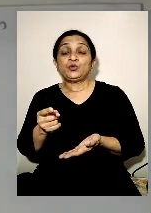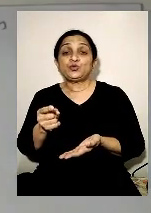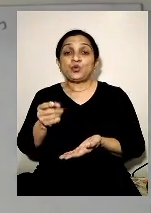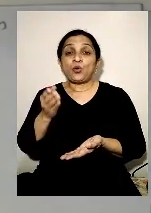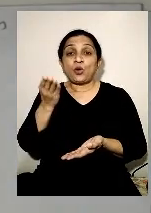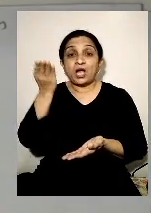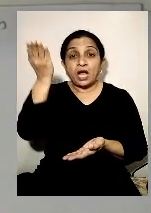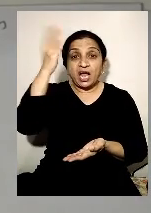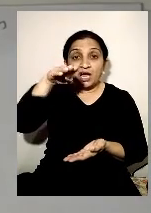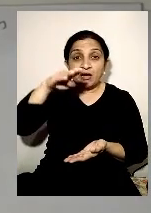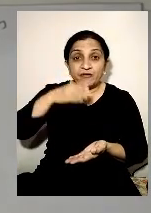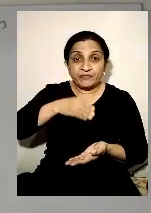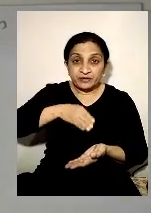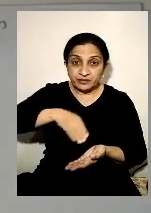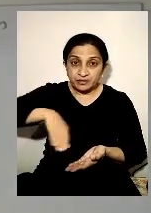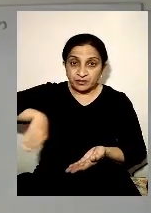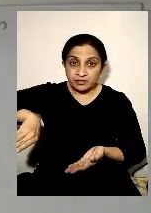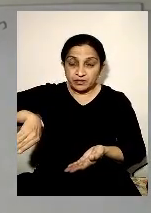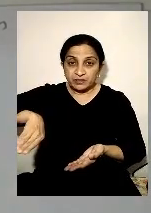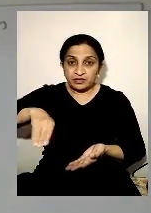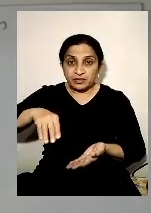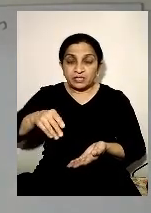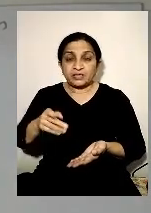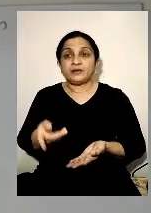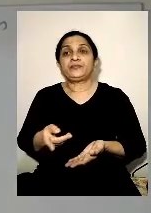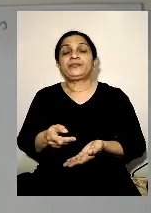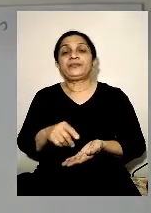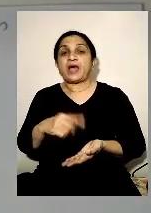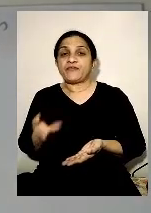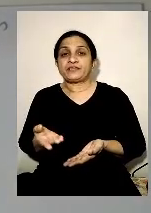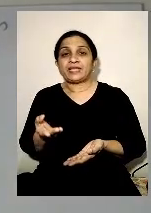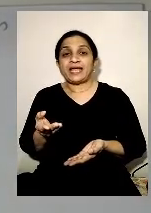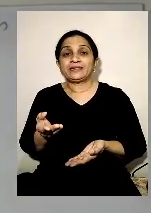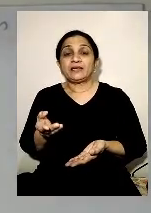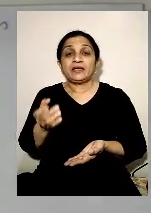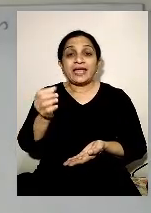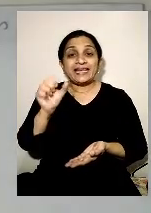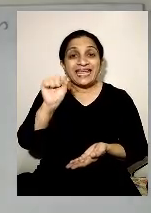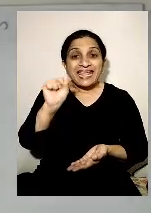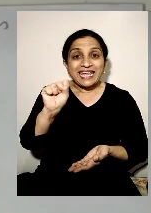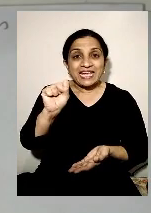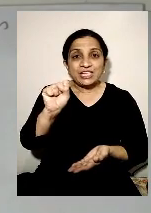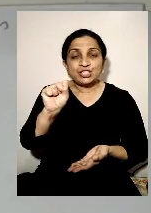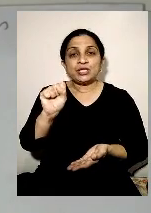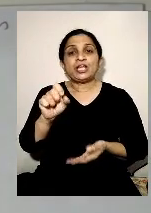drawing a shaped line here